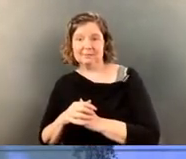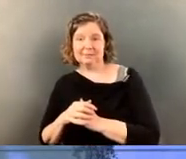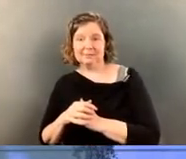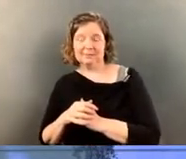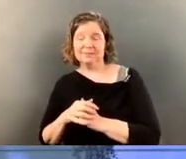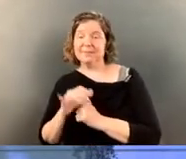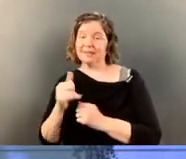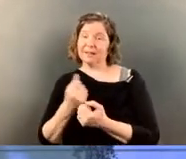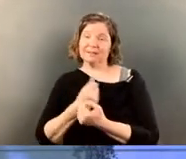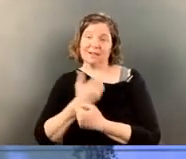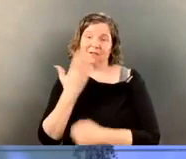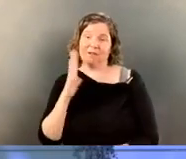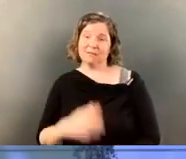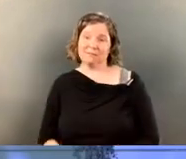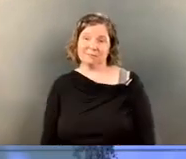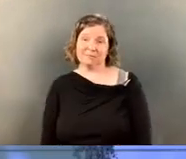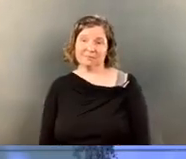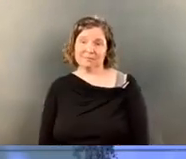That's the love of God.